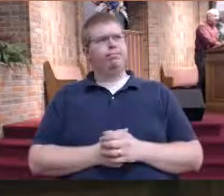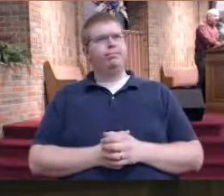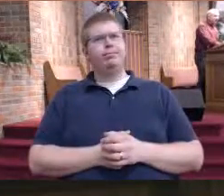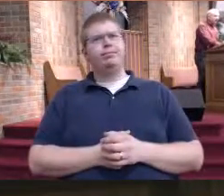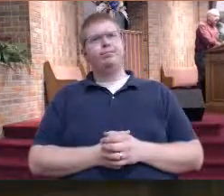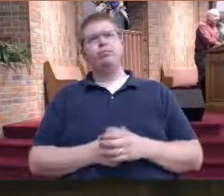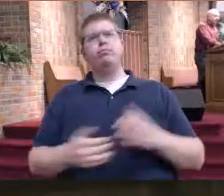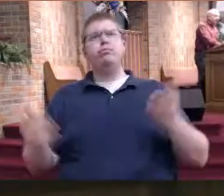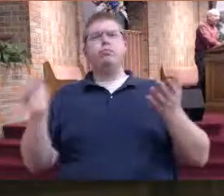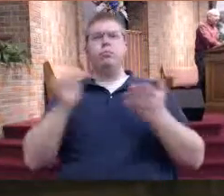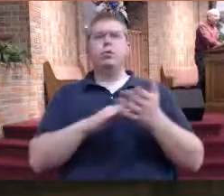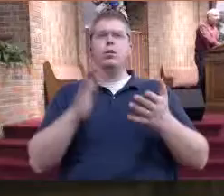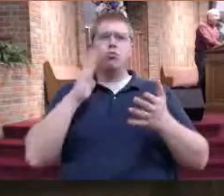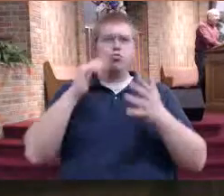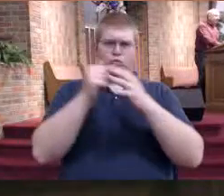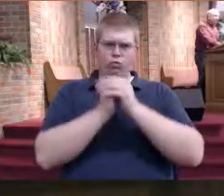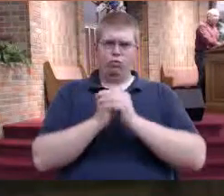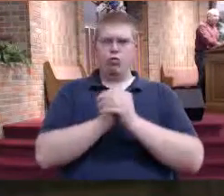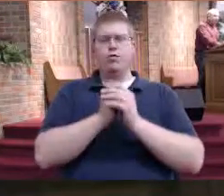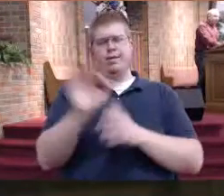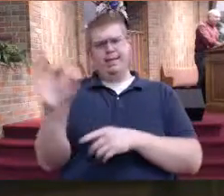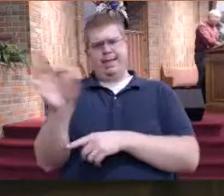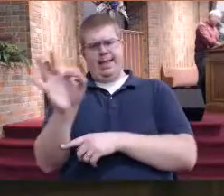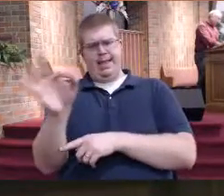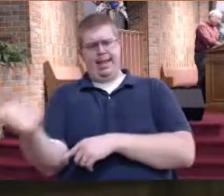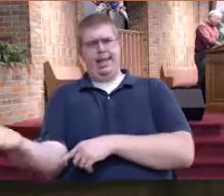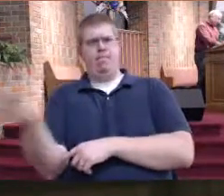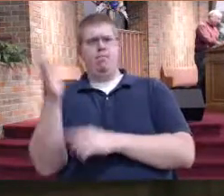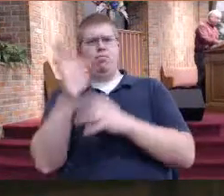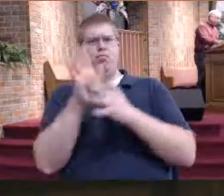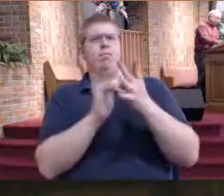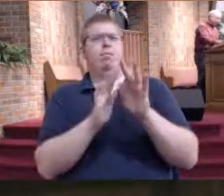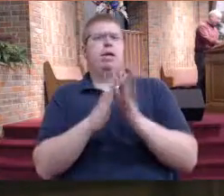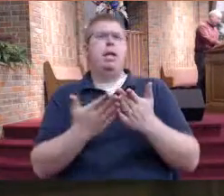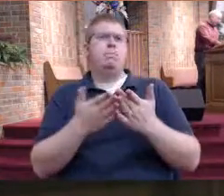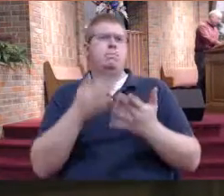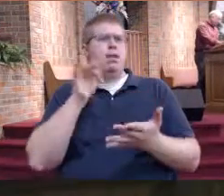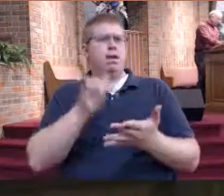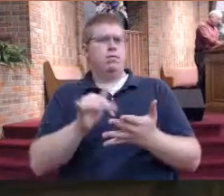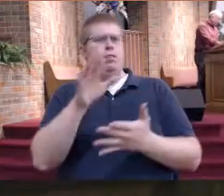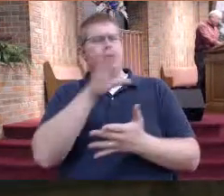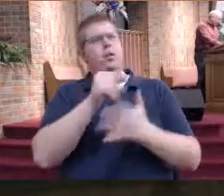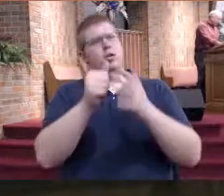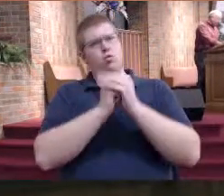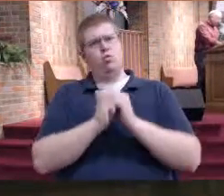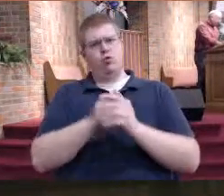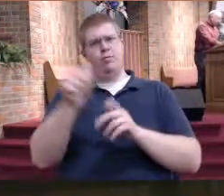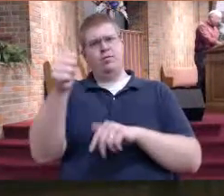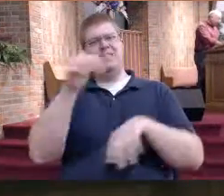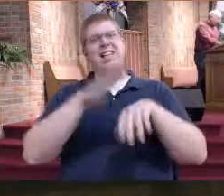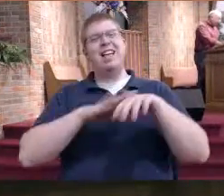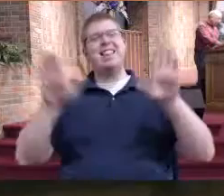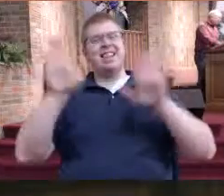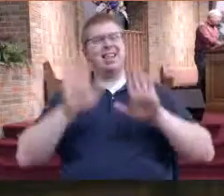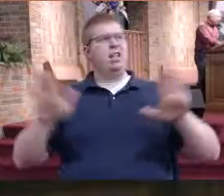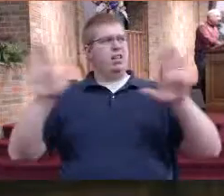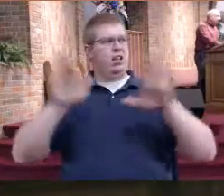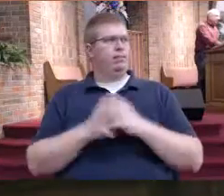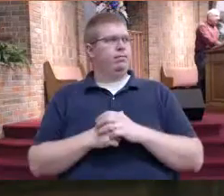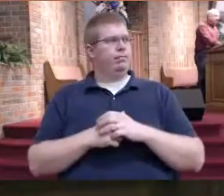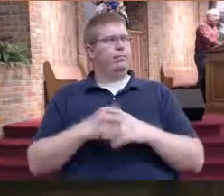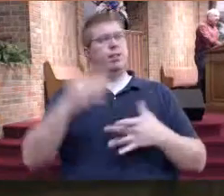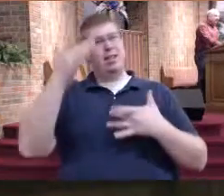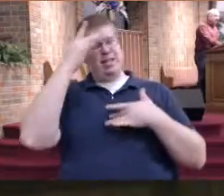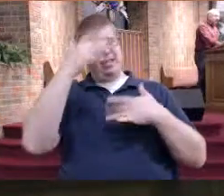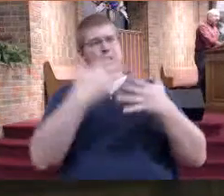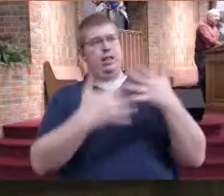at 9 o'clock for Bible study, 10 a.m. for worship service, so please join us if you can. On the sick list, continue to remember Tom Horn.